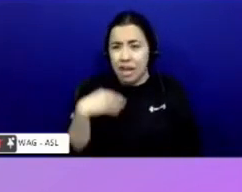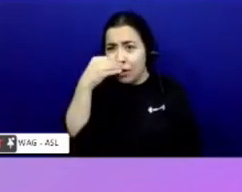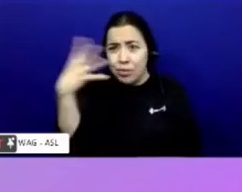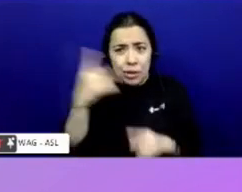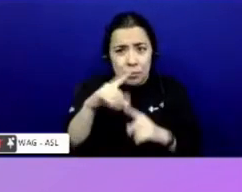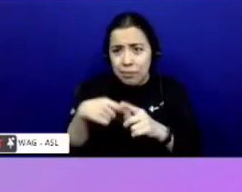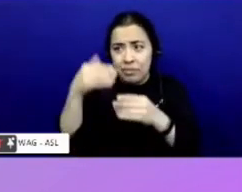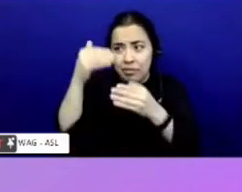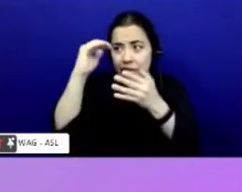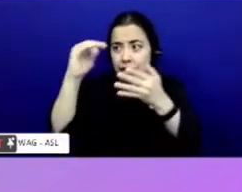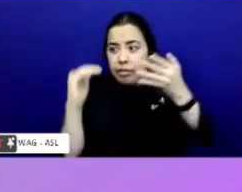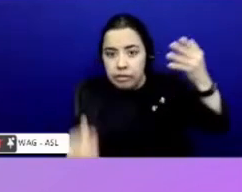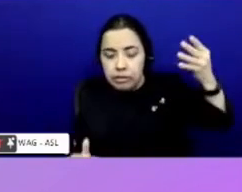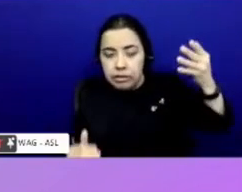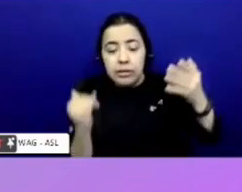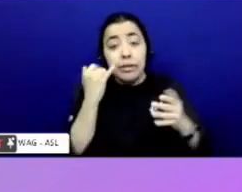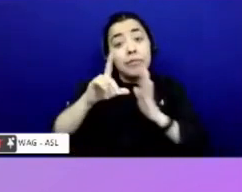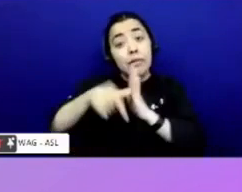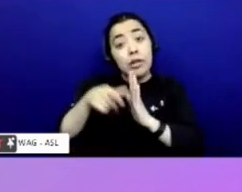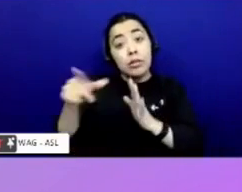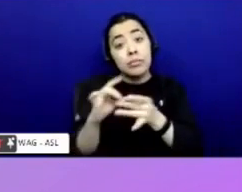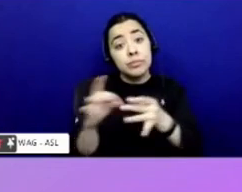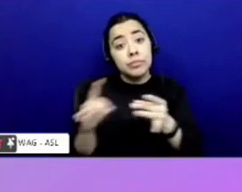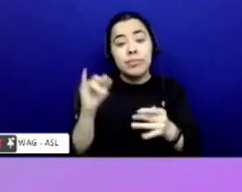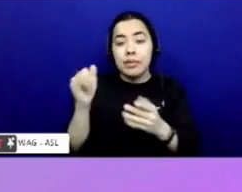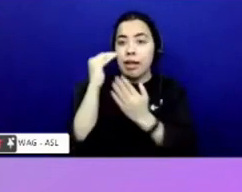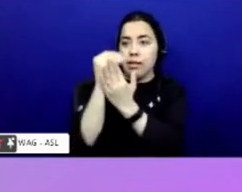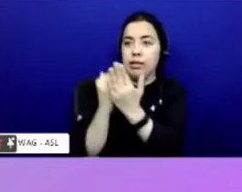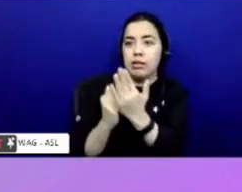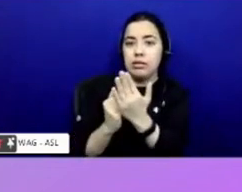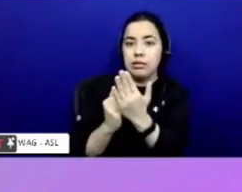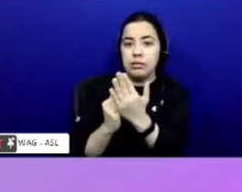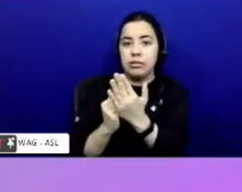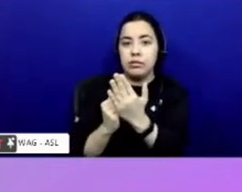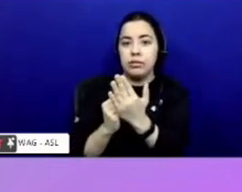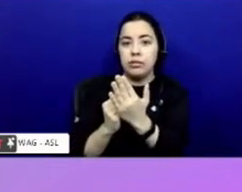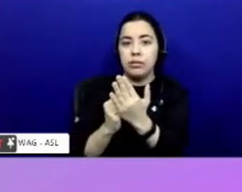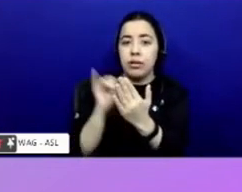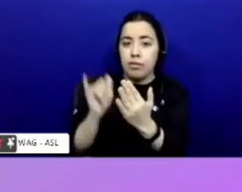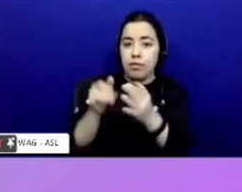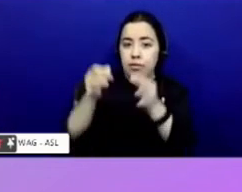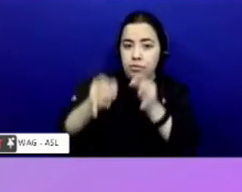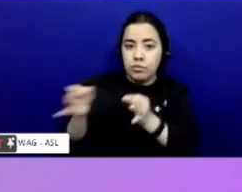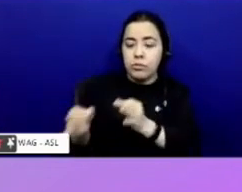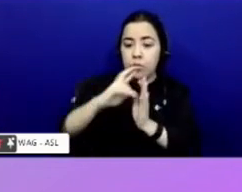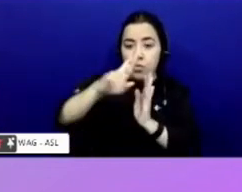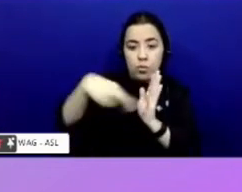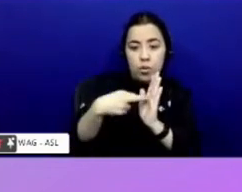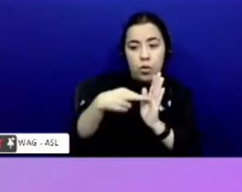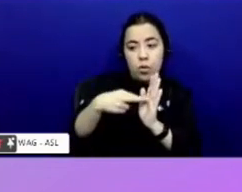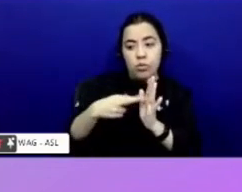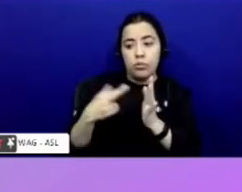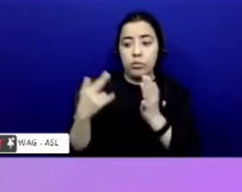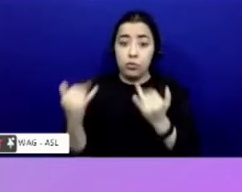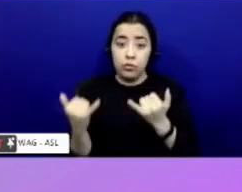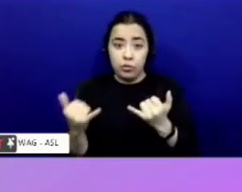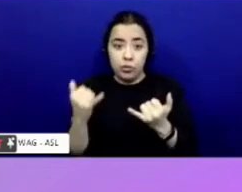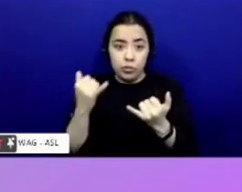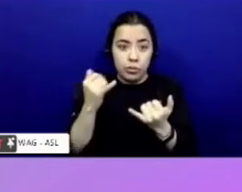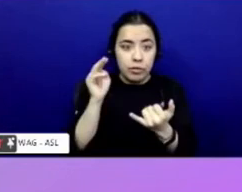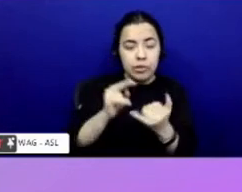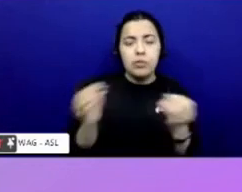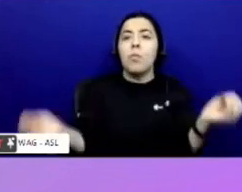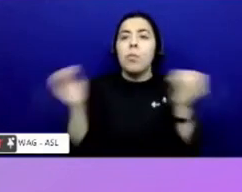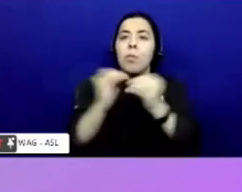lists. Later in the thread, he said, the list heuristics to determine role relevance are more complicated than most web authors assume, but